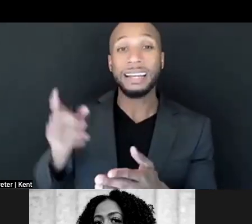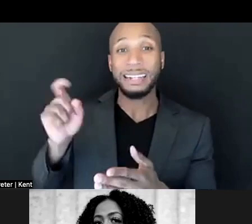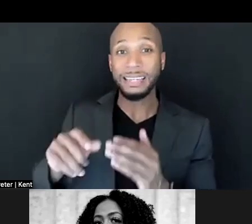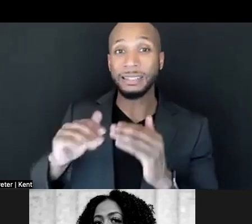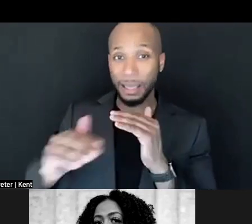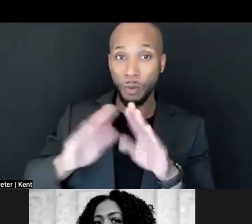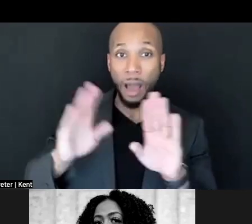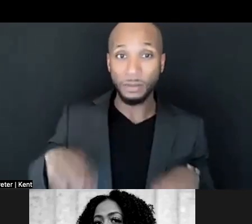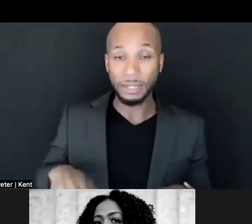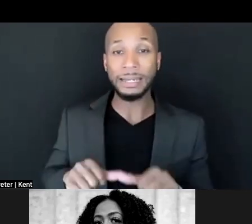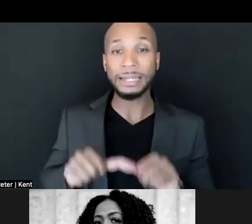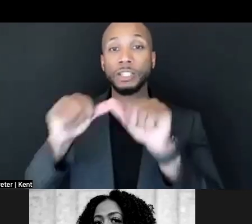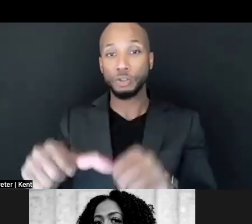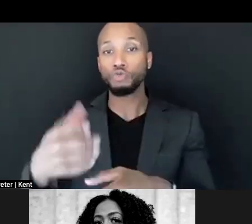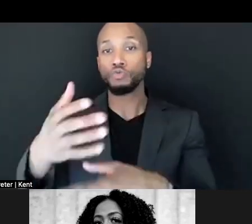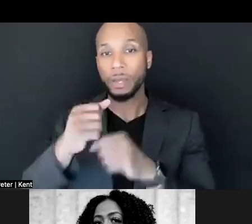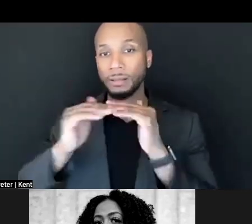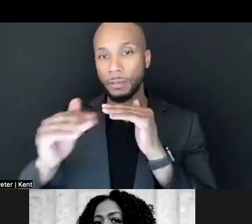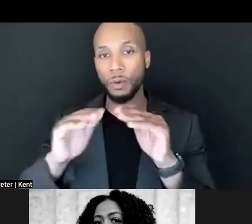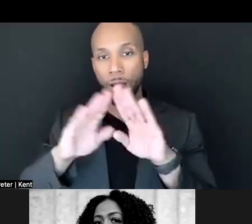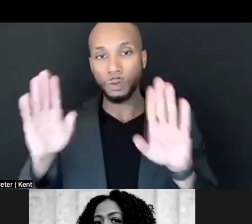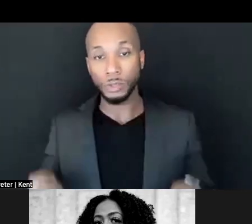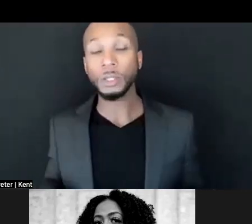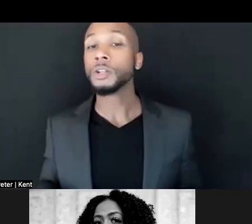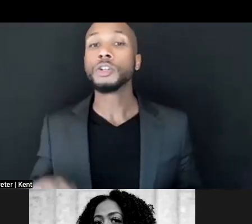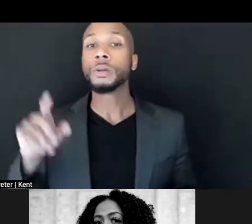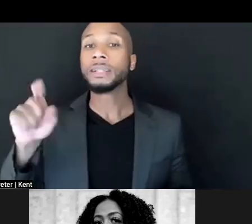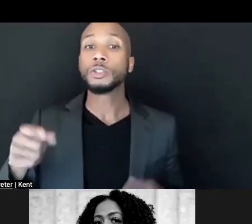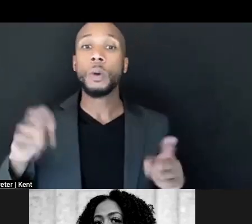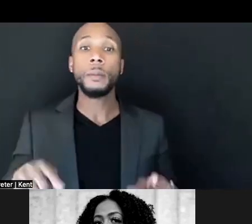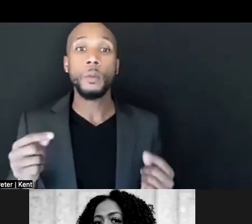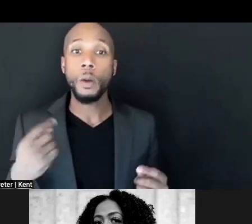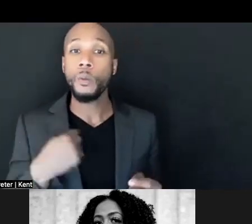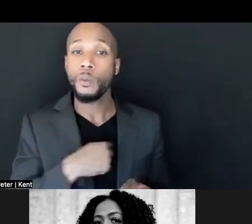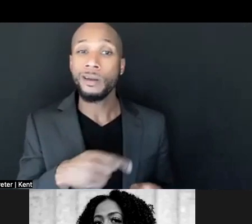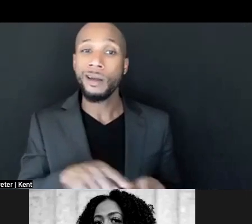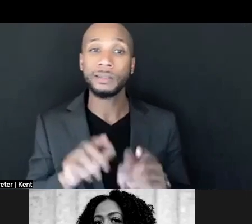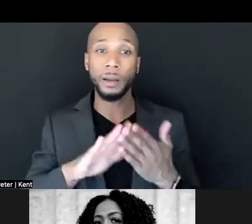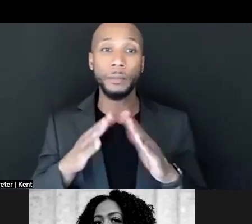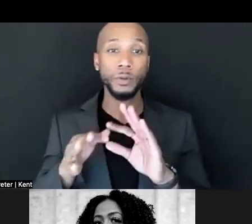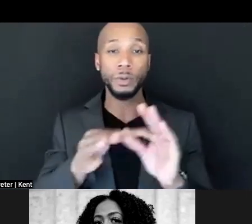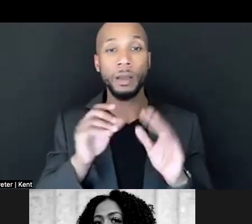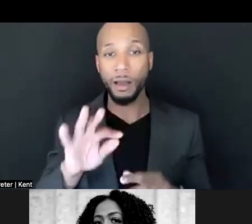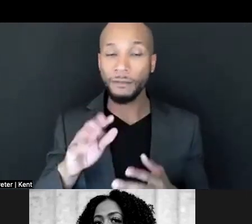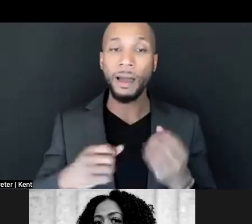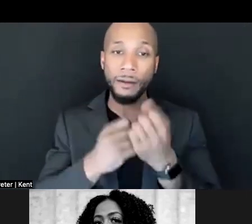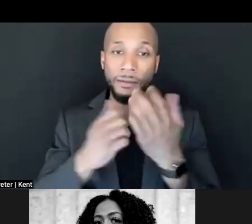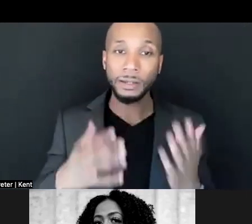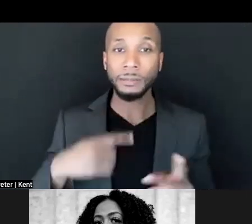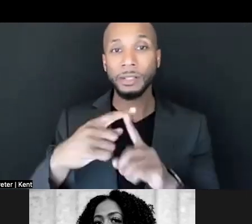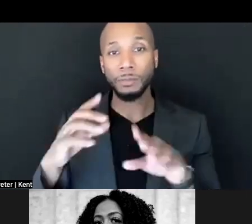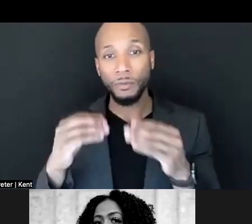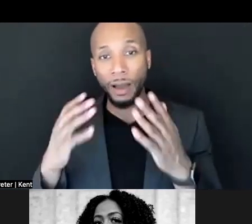get it. And so, what I think has to happen is we as a community of advocates and also as a community of providers and just